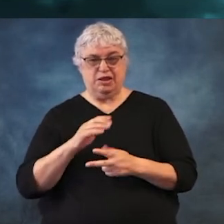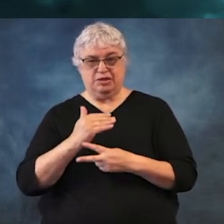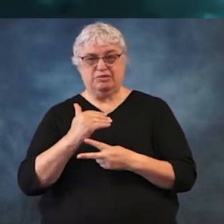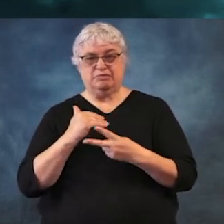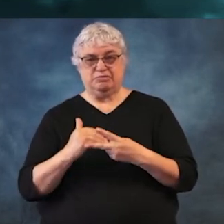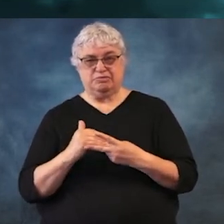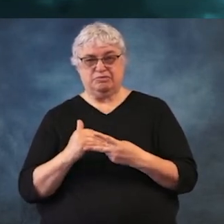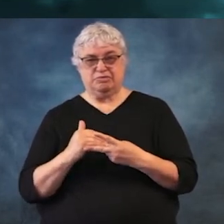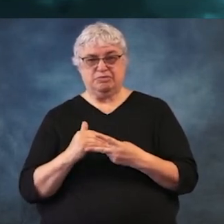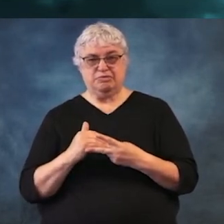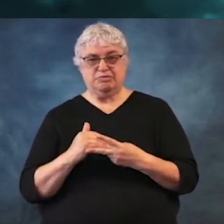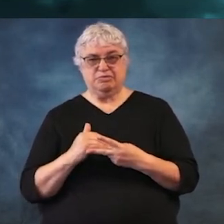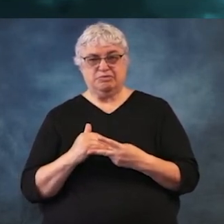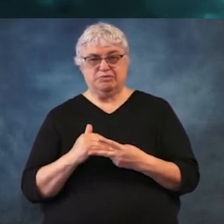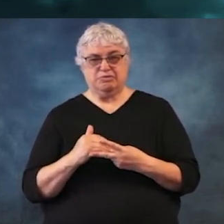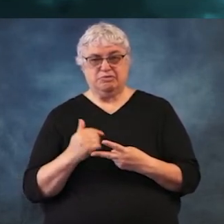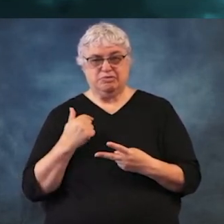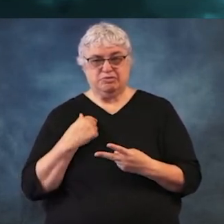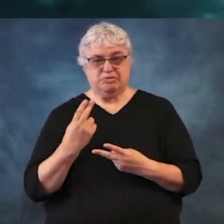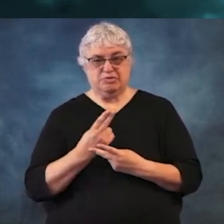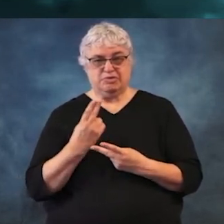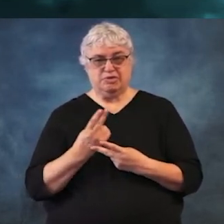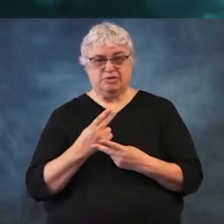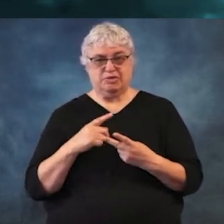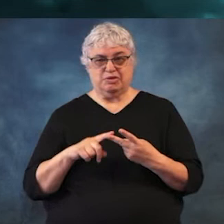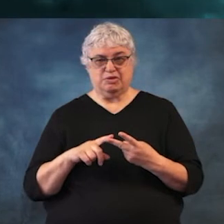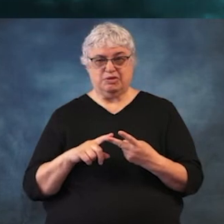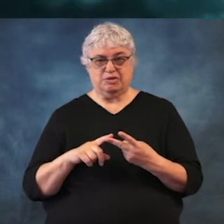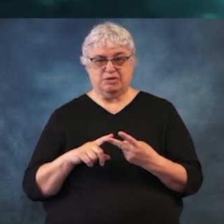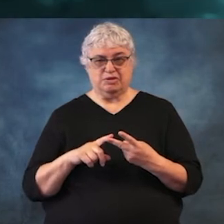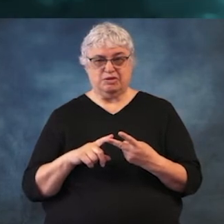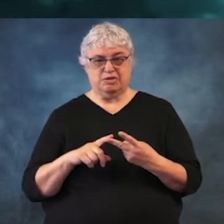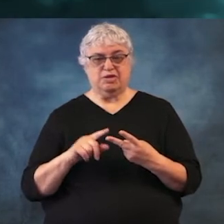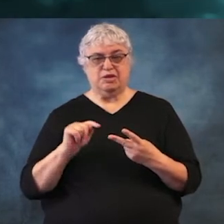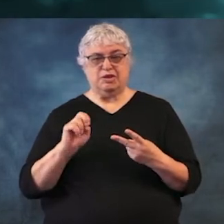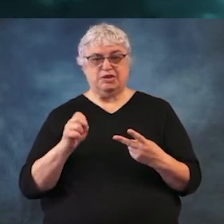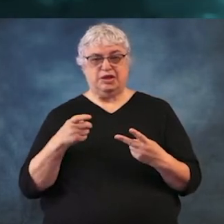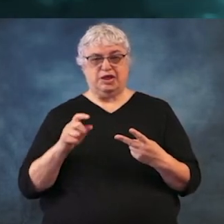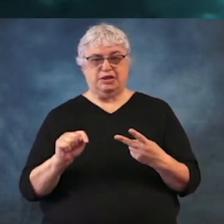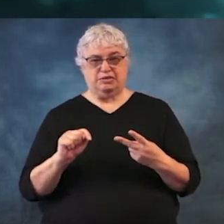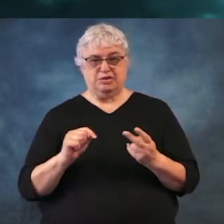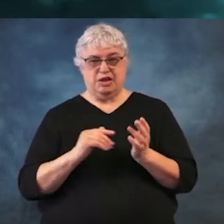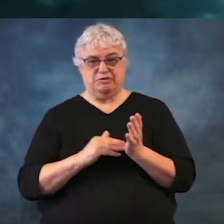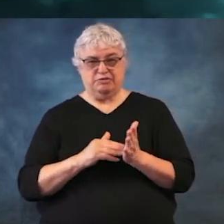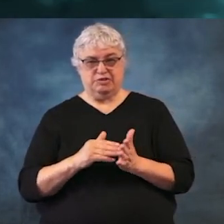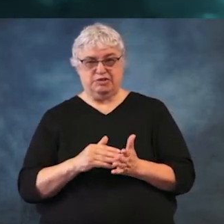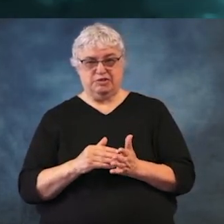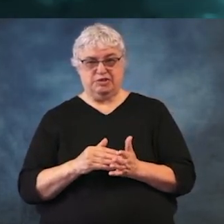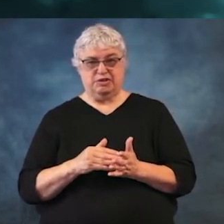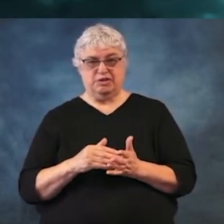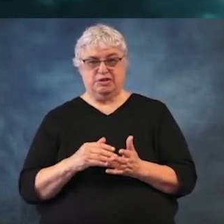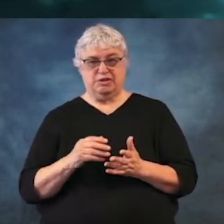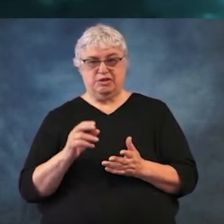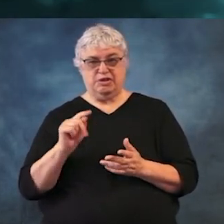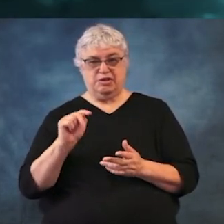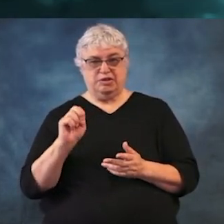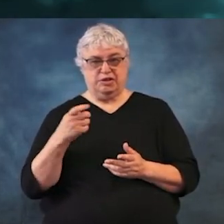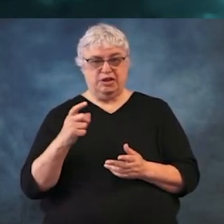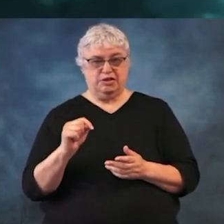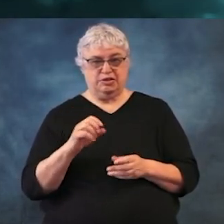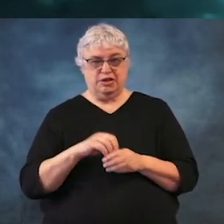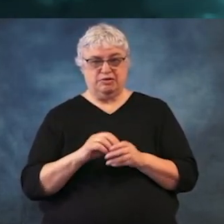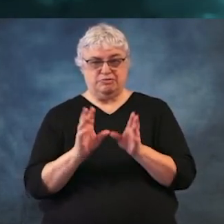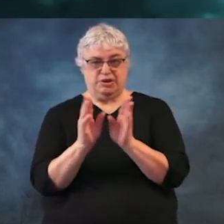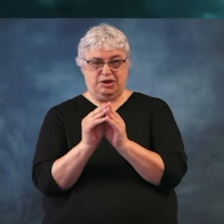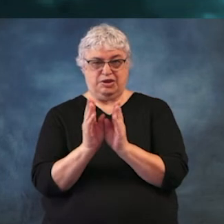then not just social media. I use I I text a lot too because I have to text a lot when I'm in